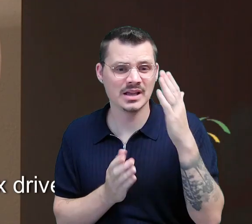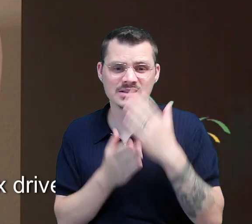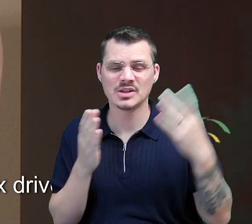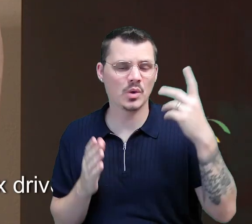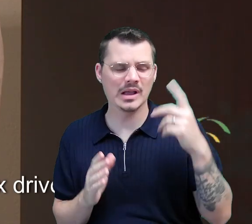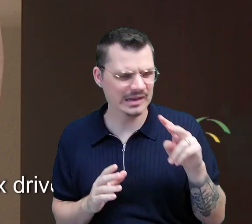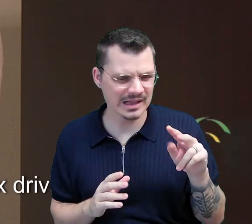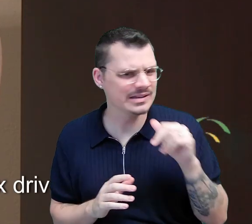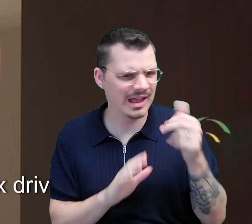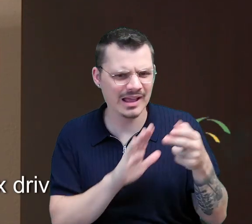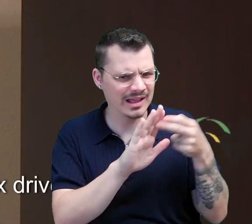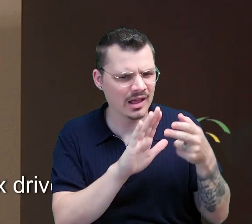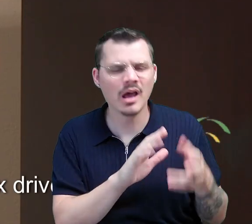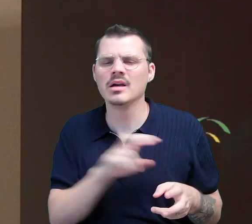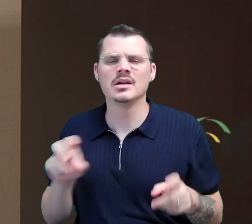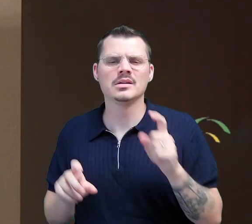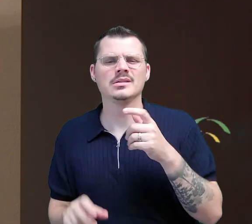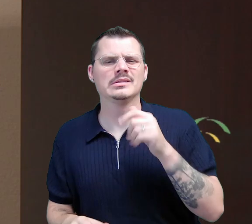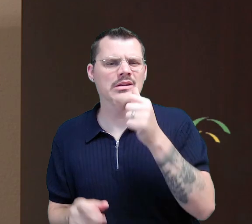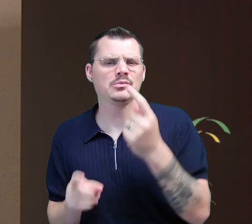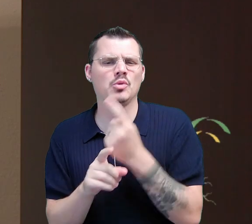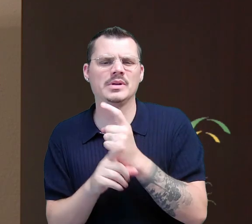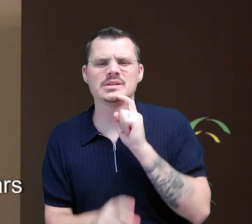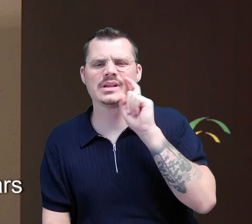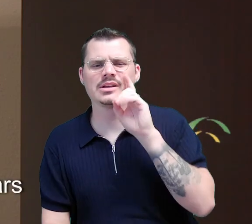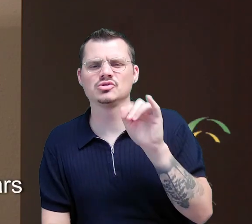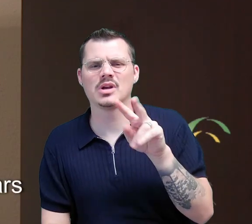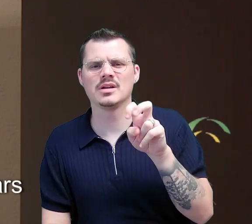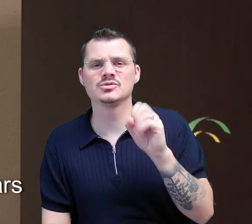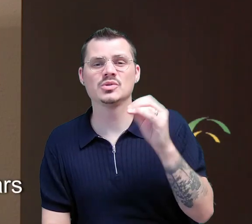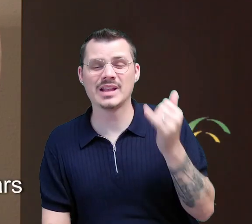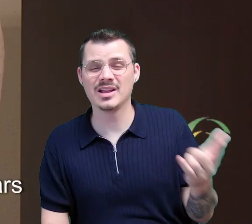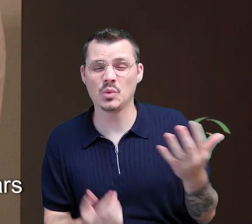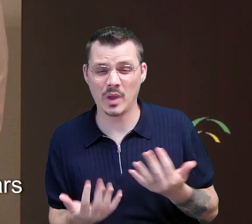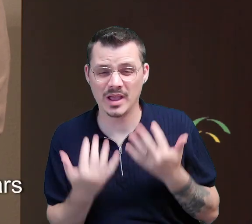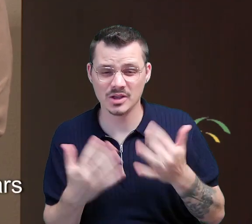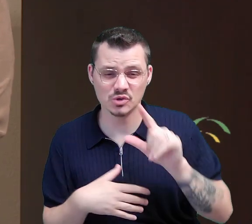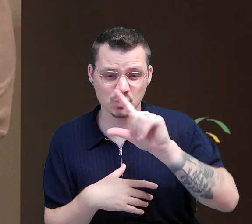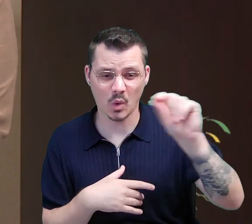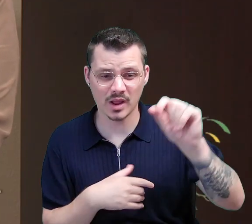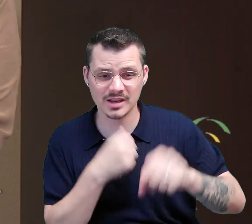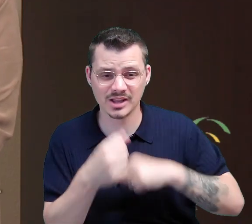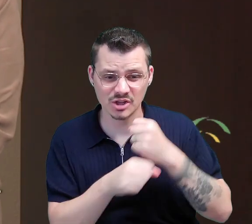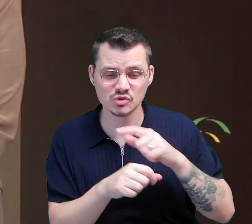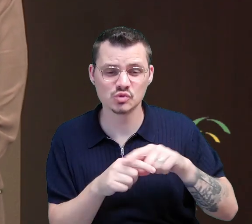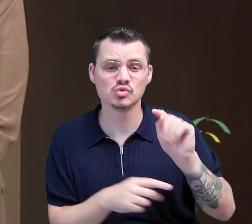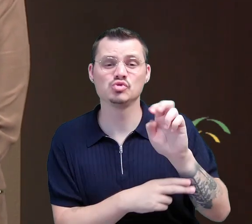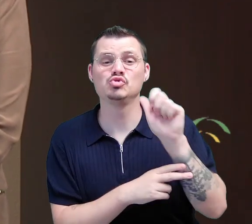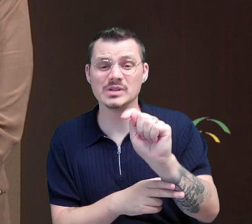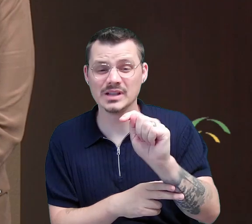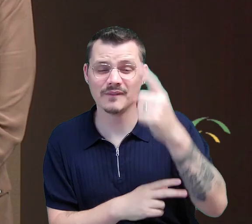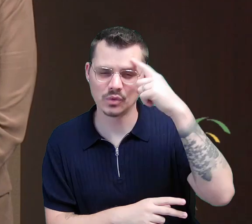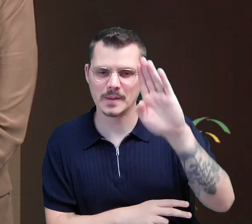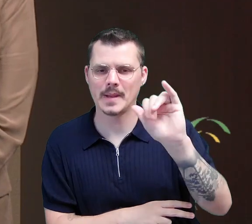somebody just thought he had an inappropriate sex drive. And so he's had to wait now 20 years to get treated for